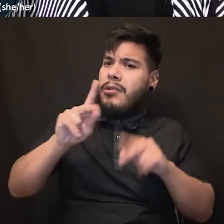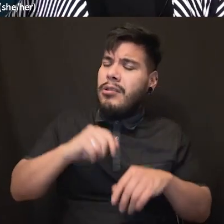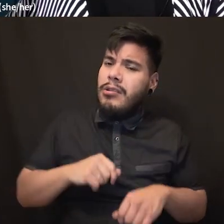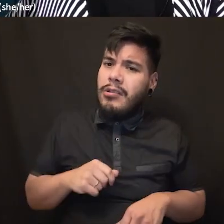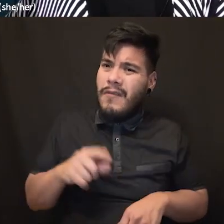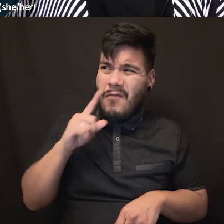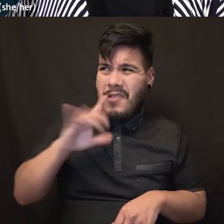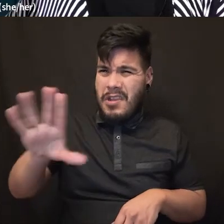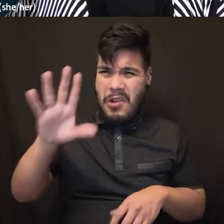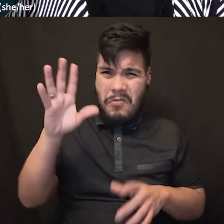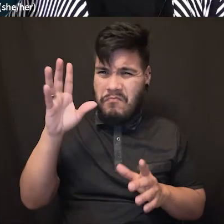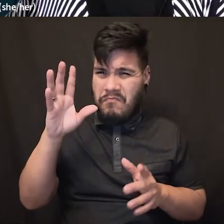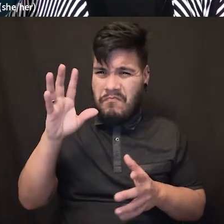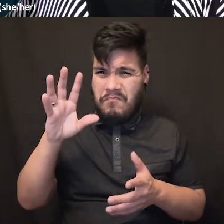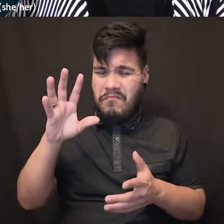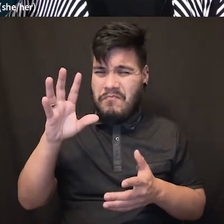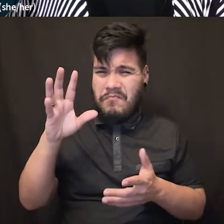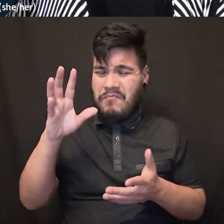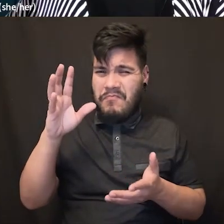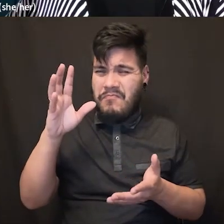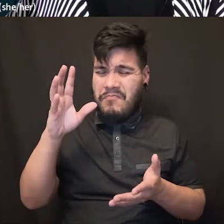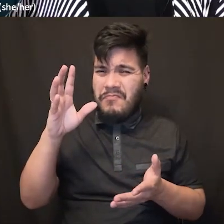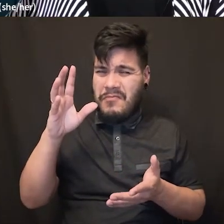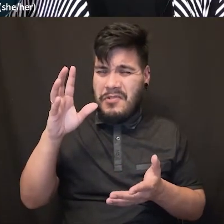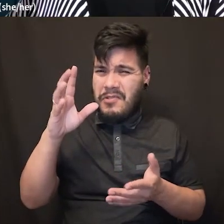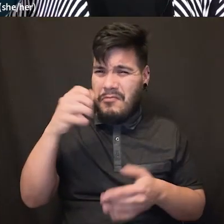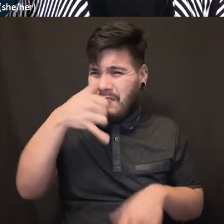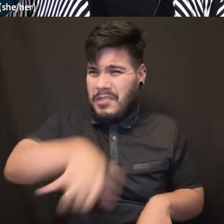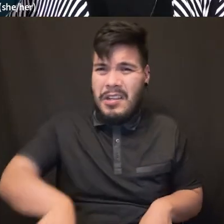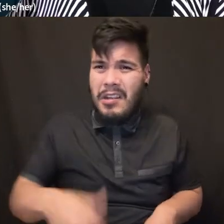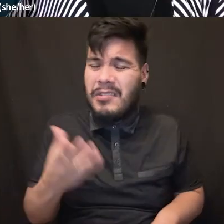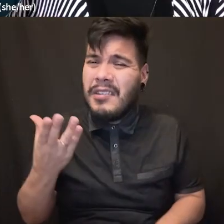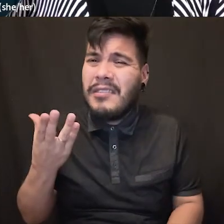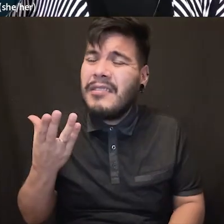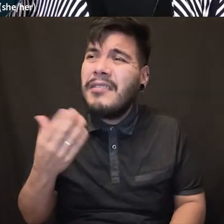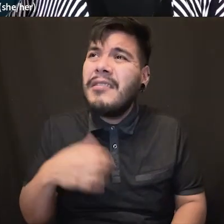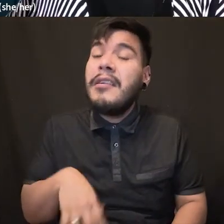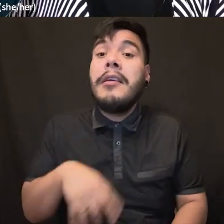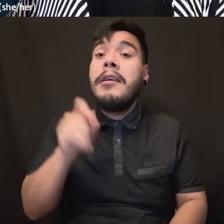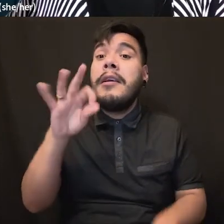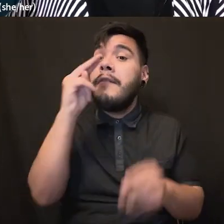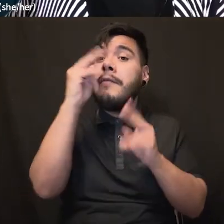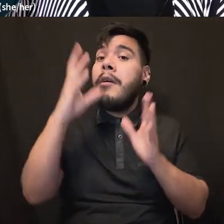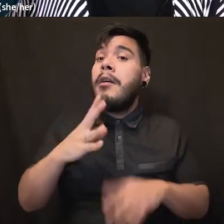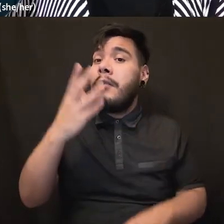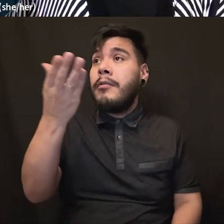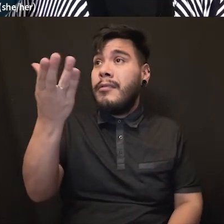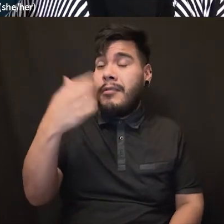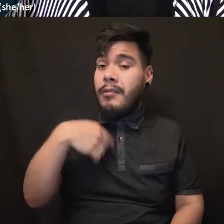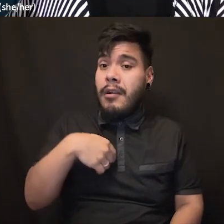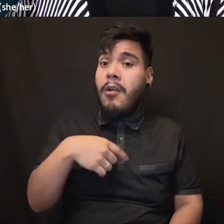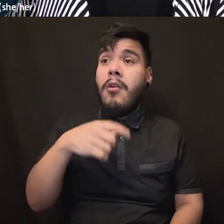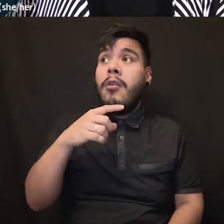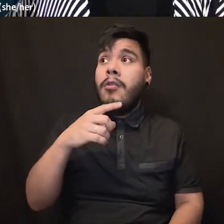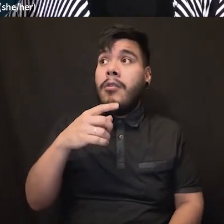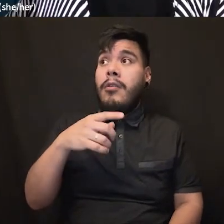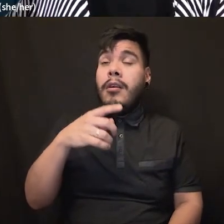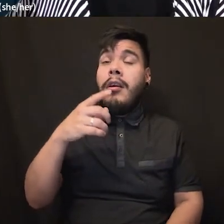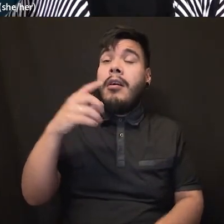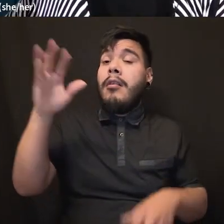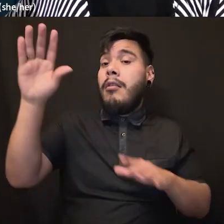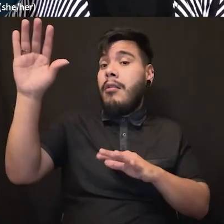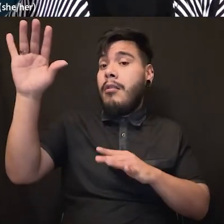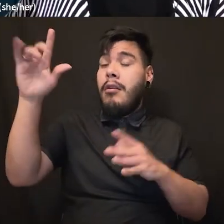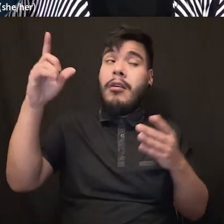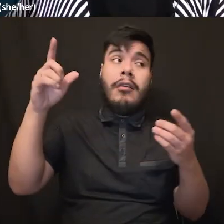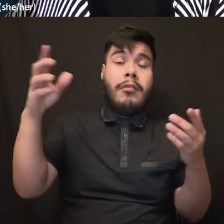So if somebody, you know, if a comic who was on stage before me made a fat joke, when I come on stage, I acknowledge